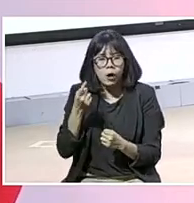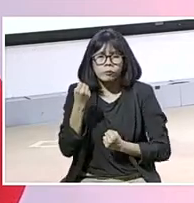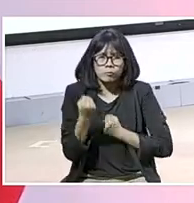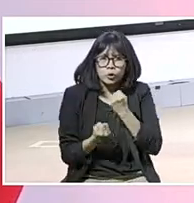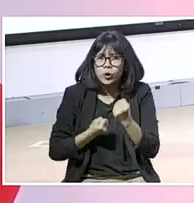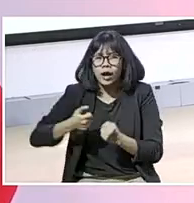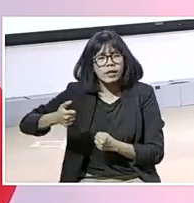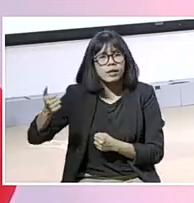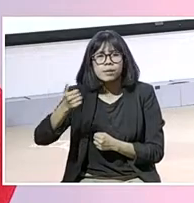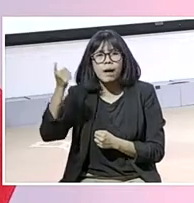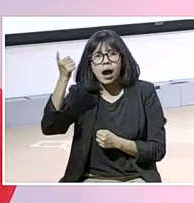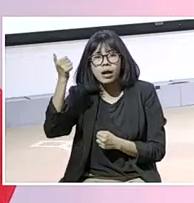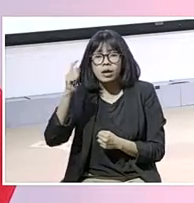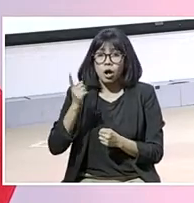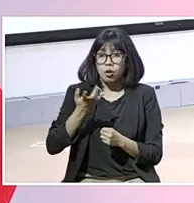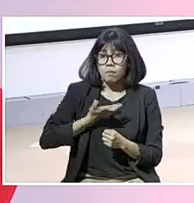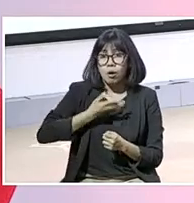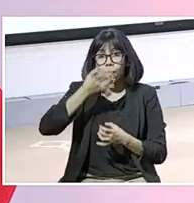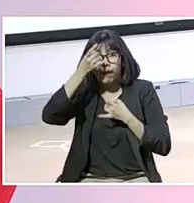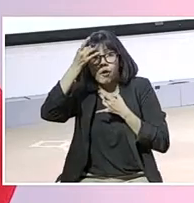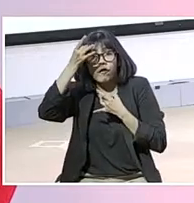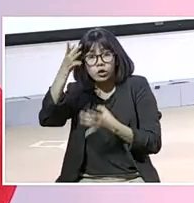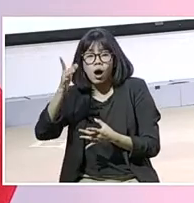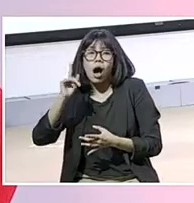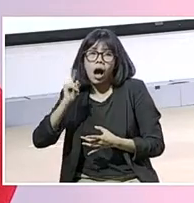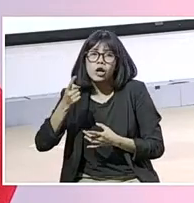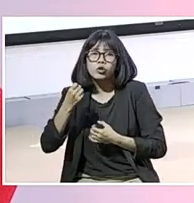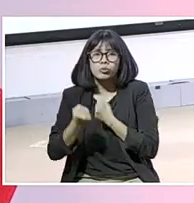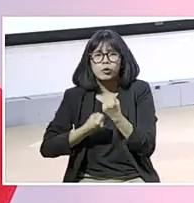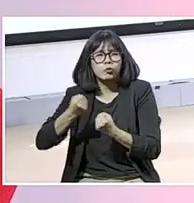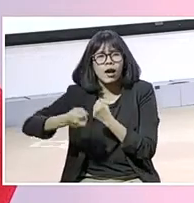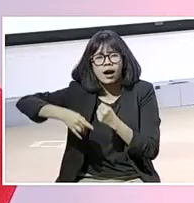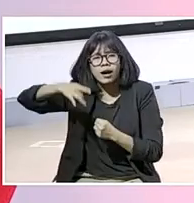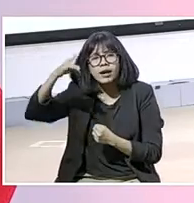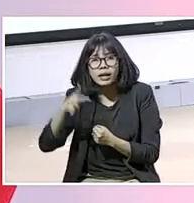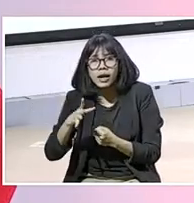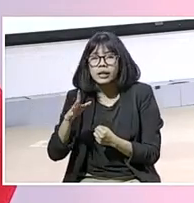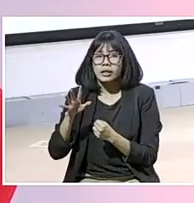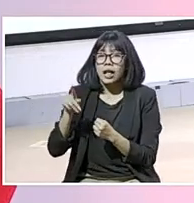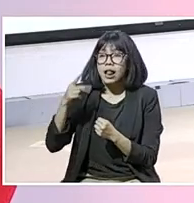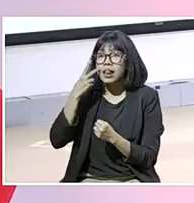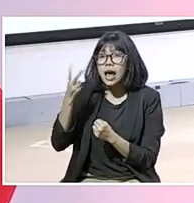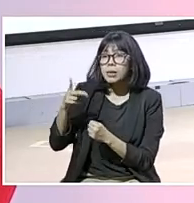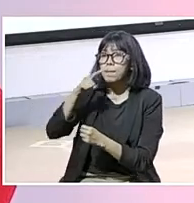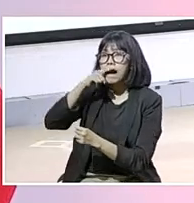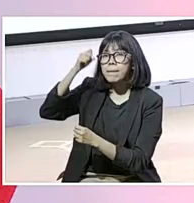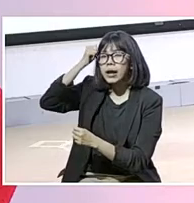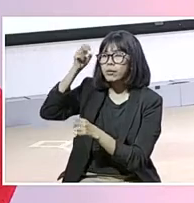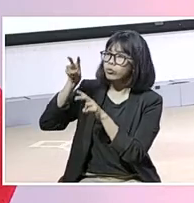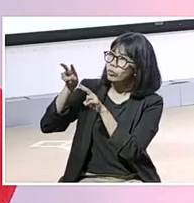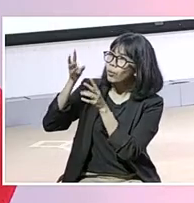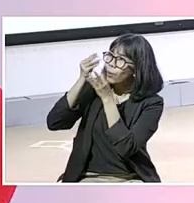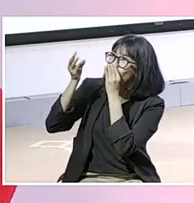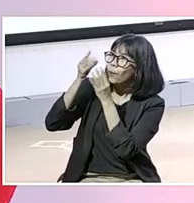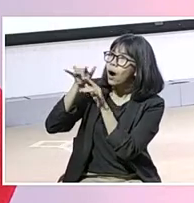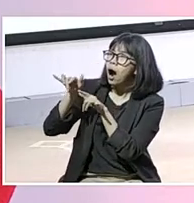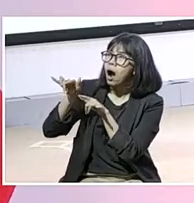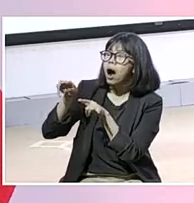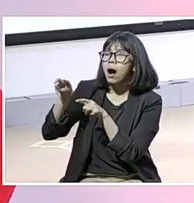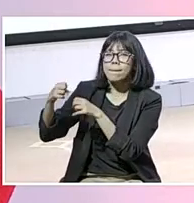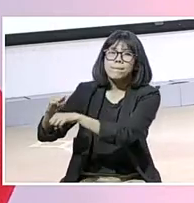it hurts because I'm a perfectionist a little bit. But just watching them and how they raised my family was what